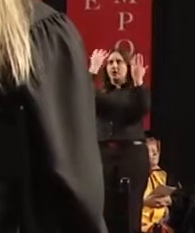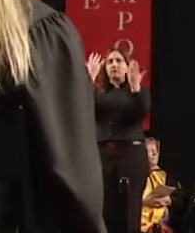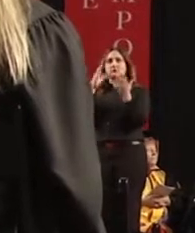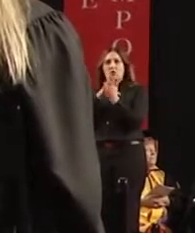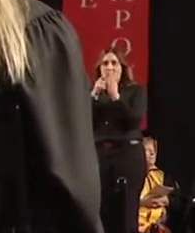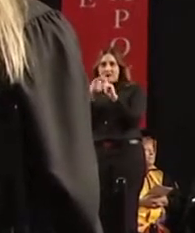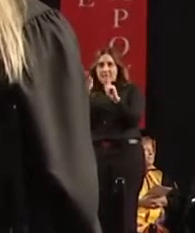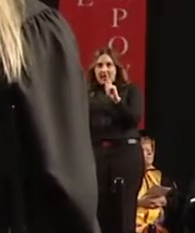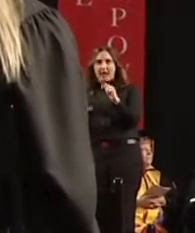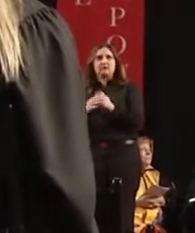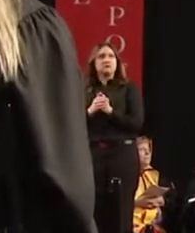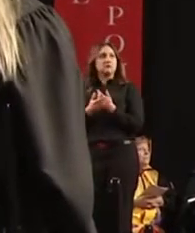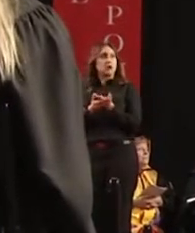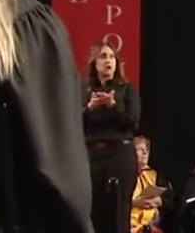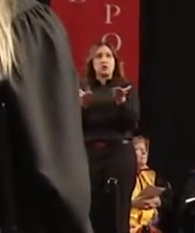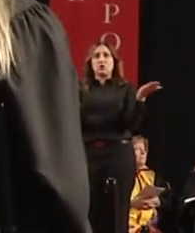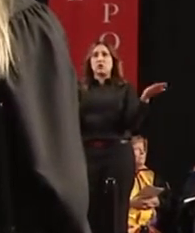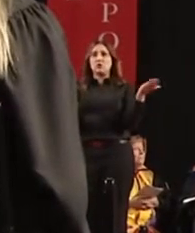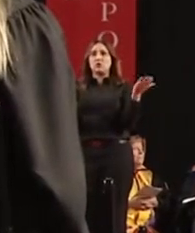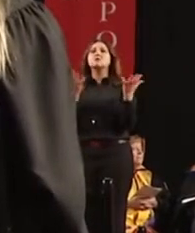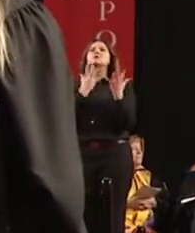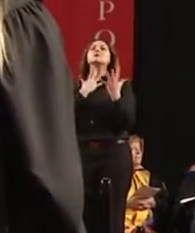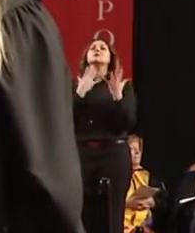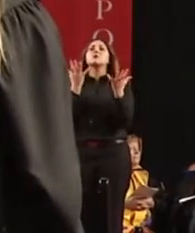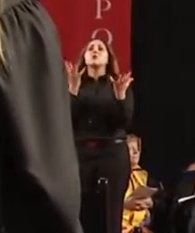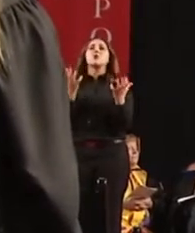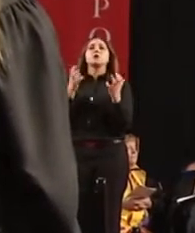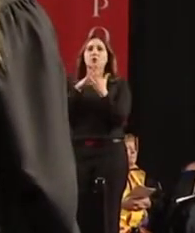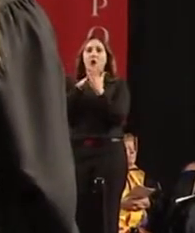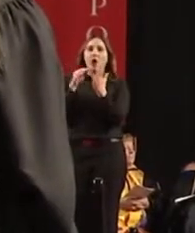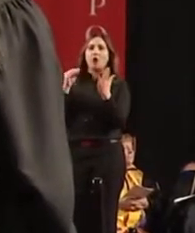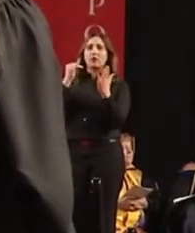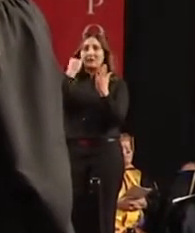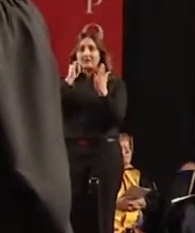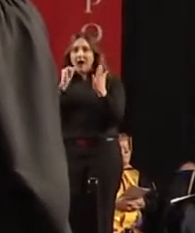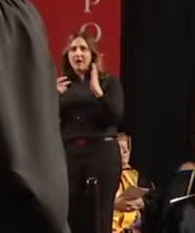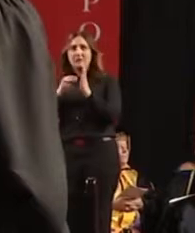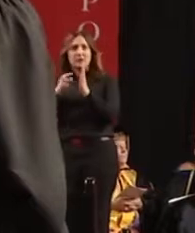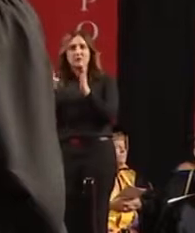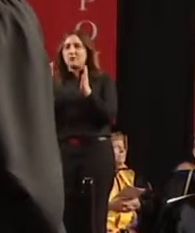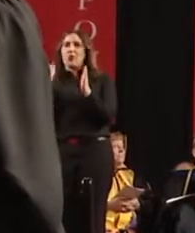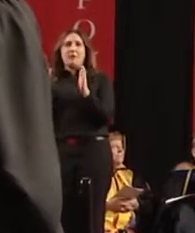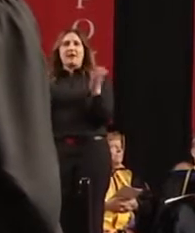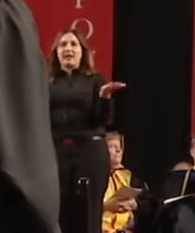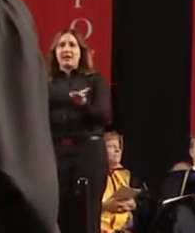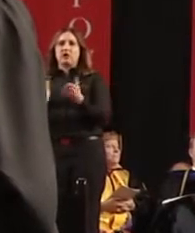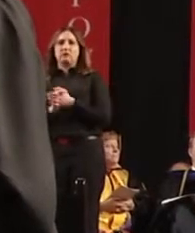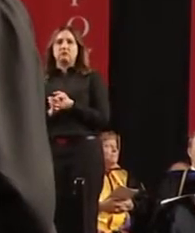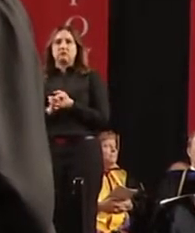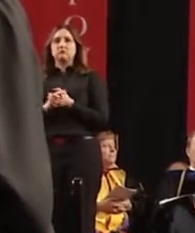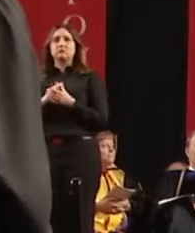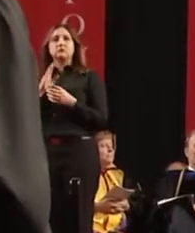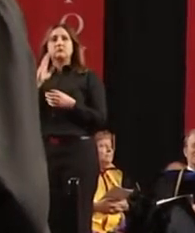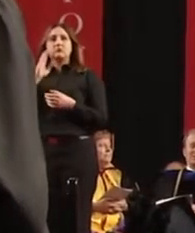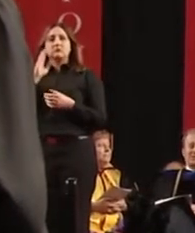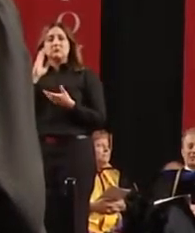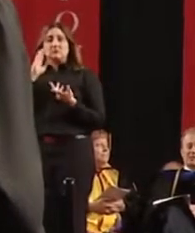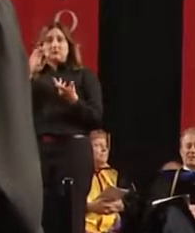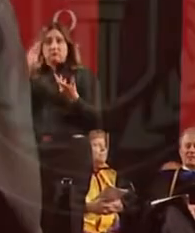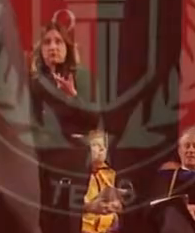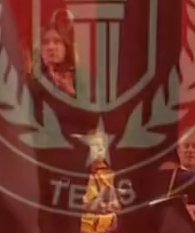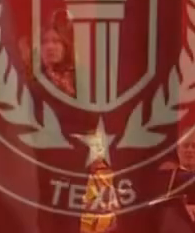All of you sitting here have a thirst for knowledge, or you wouldn't be here. And you will find that learning